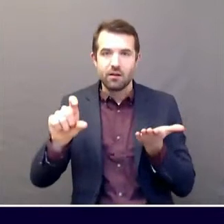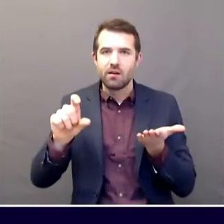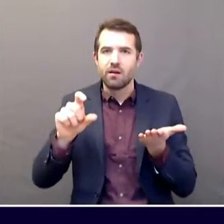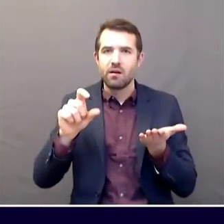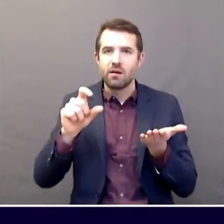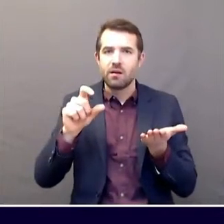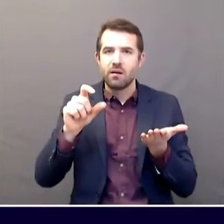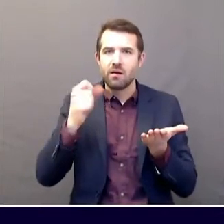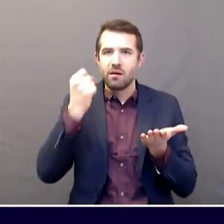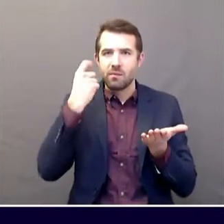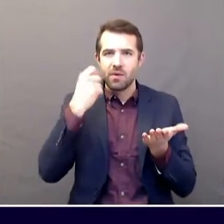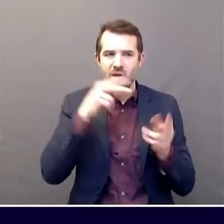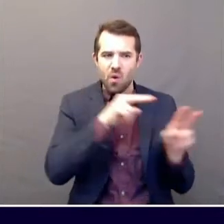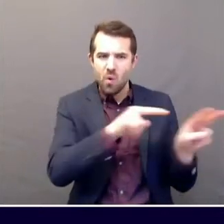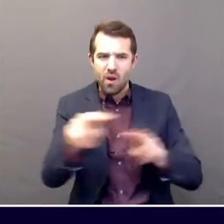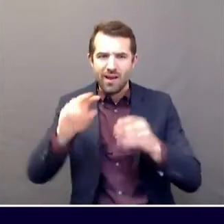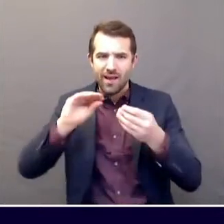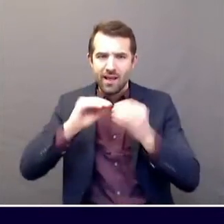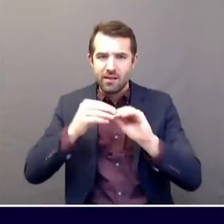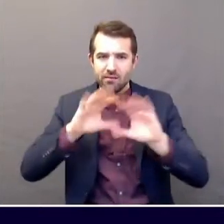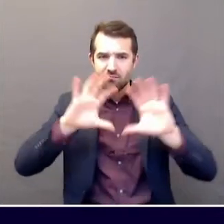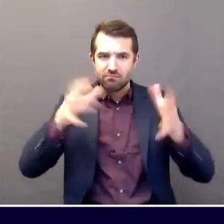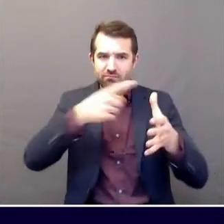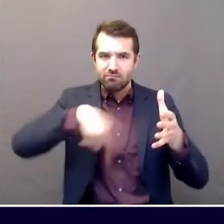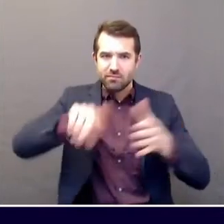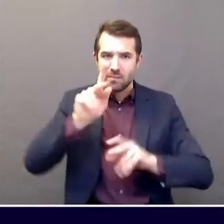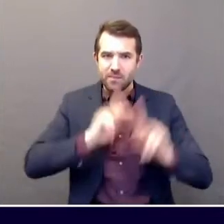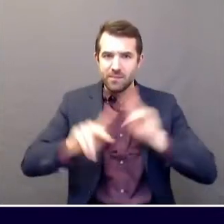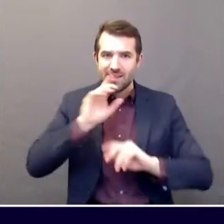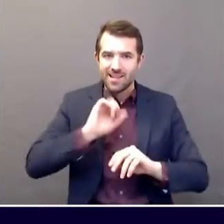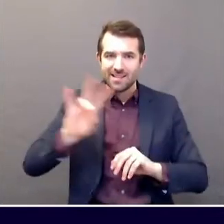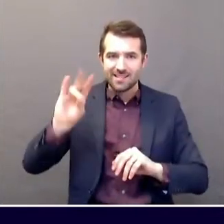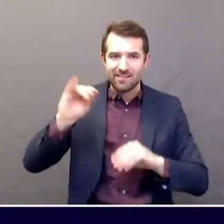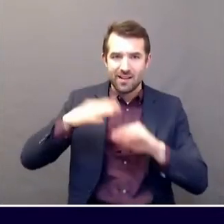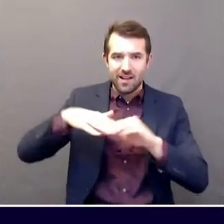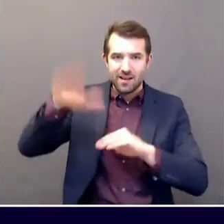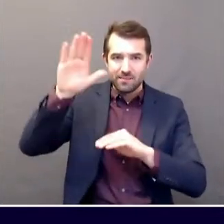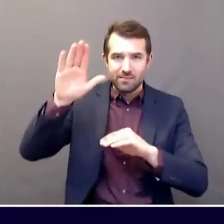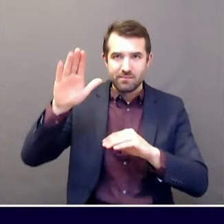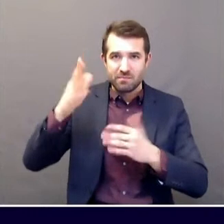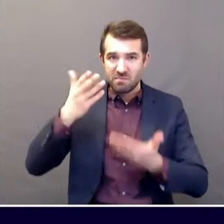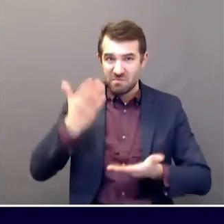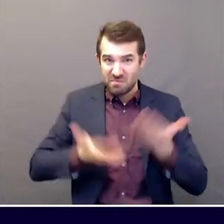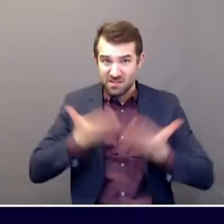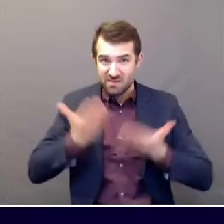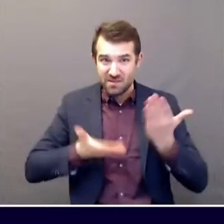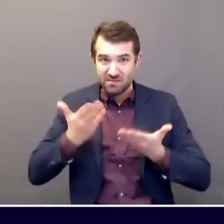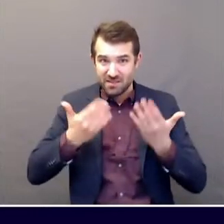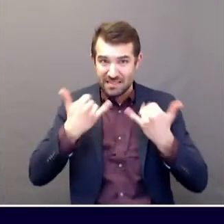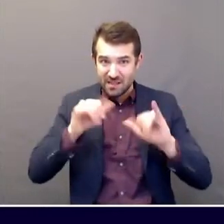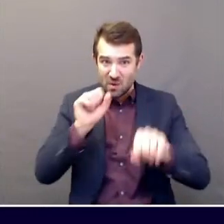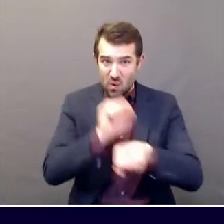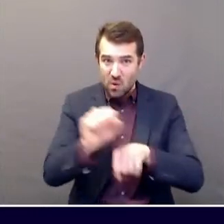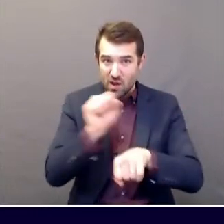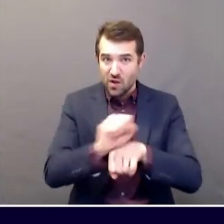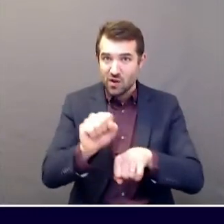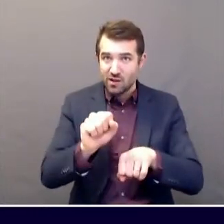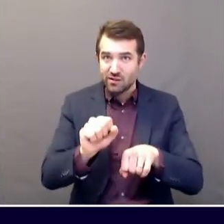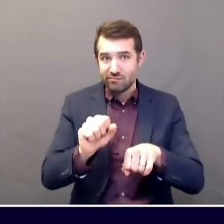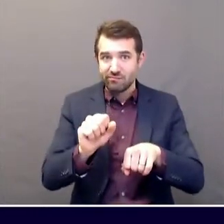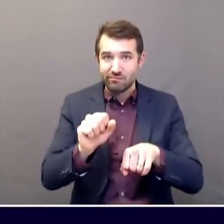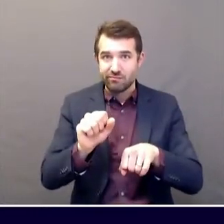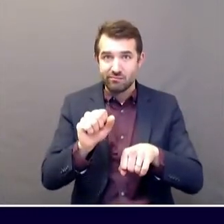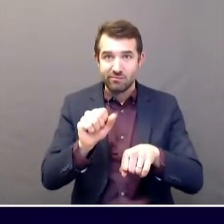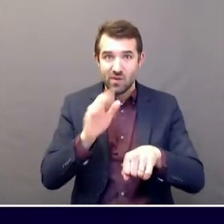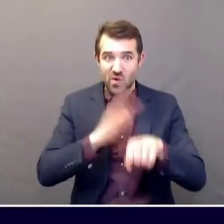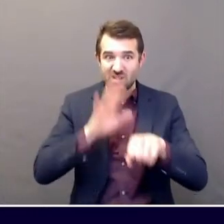people who are 70 and older, how long that's being pushed out, maybe into March before you get to all those folks, should people reasonably infer, if you're at the back of the line,